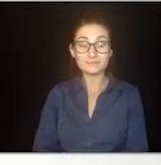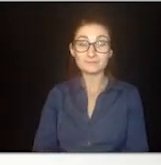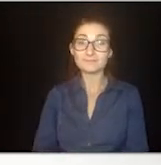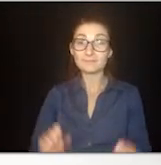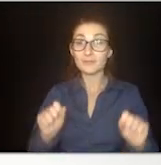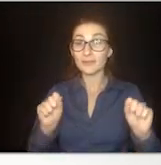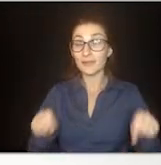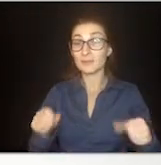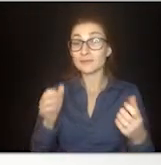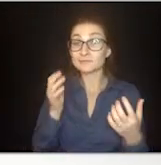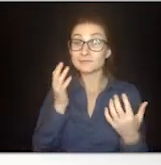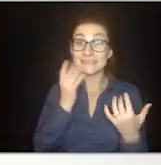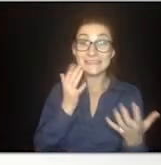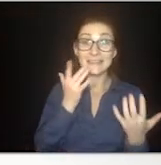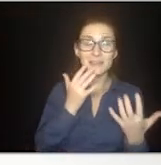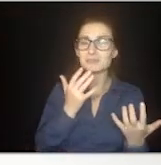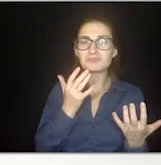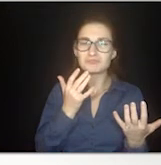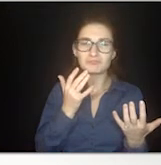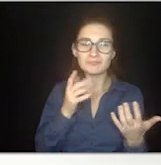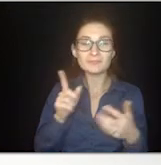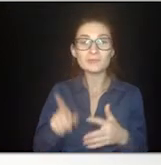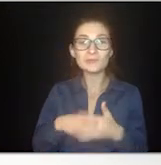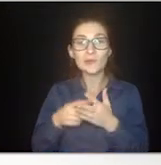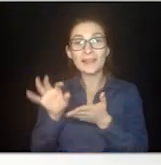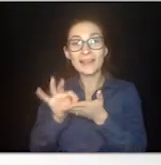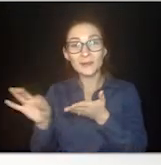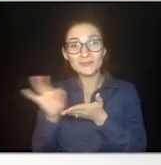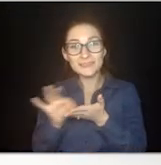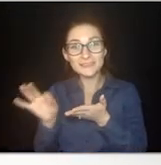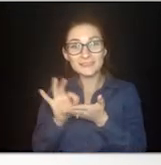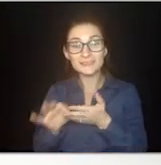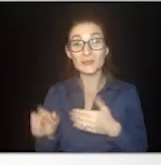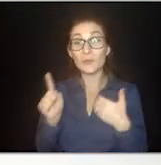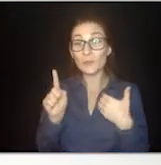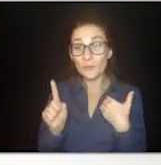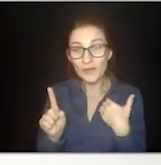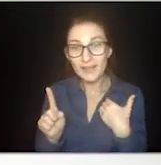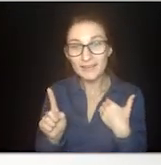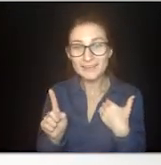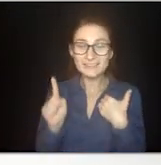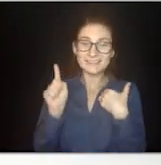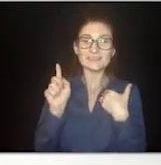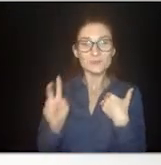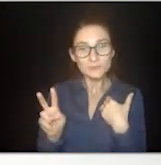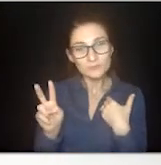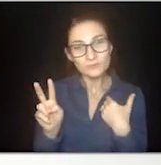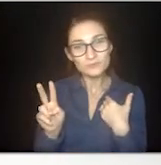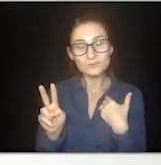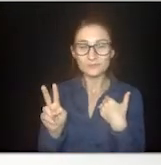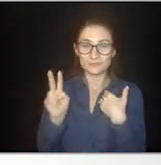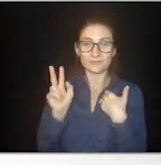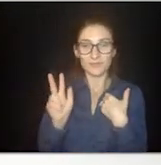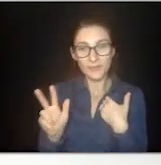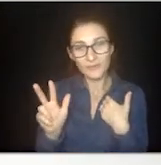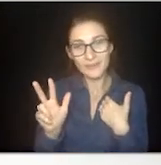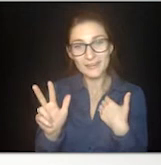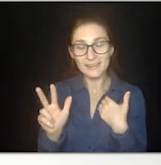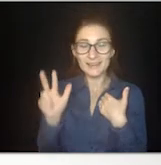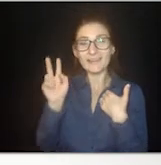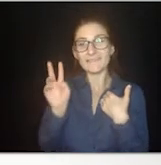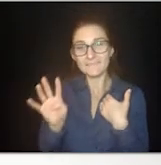you stop singing that little song and you start counting. 1, 2,